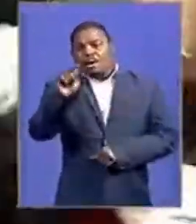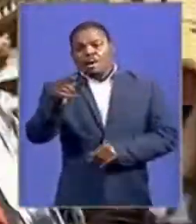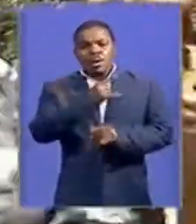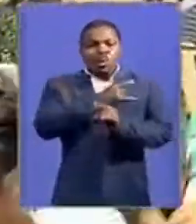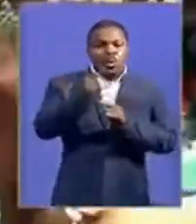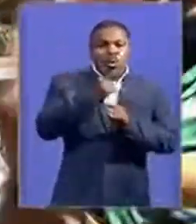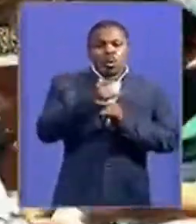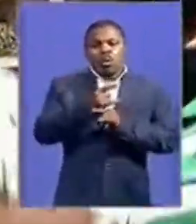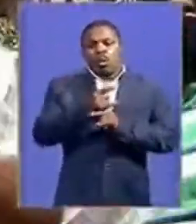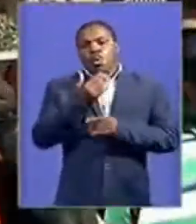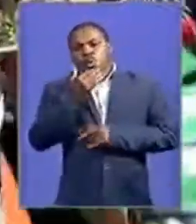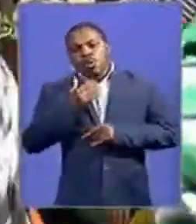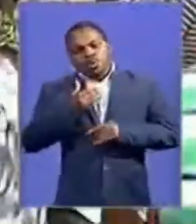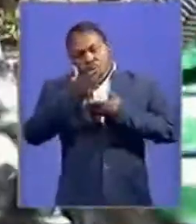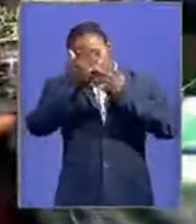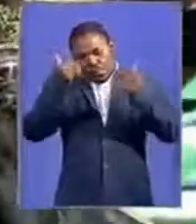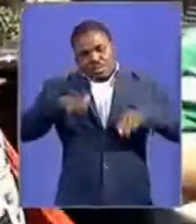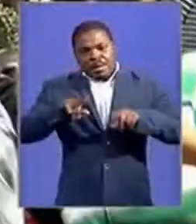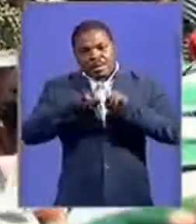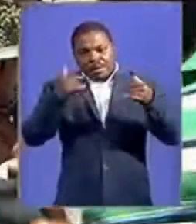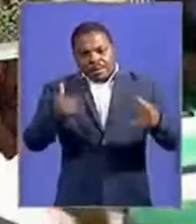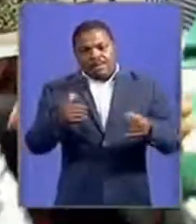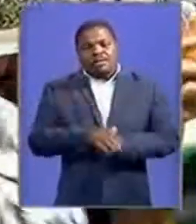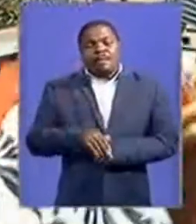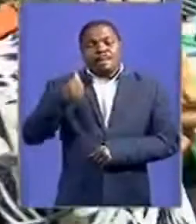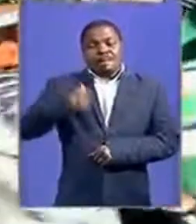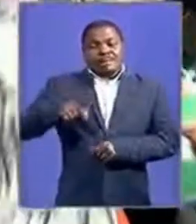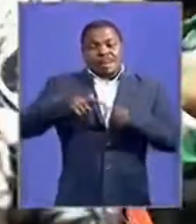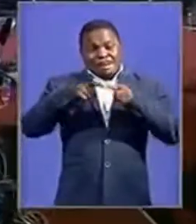bommasepala ba baholo. Mahlo jwale a sutha pusong ya bommasepala